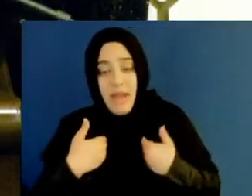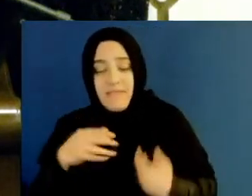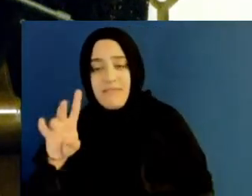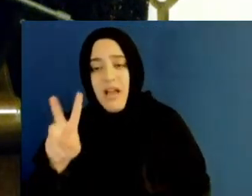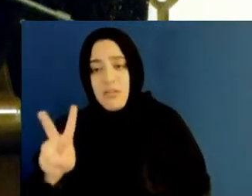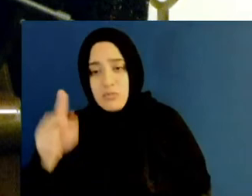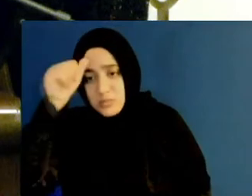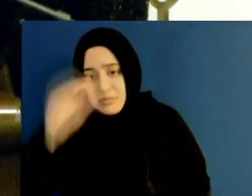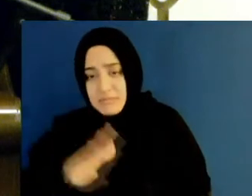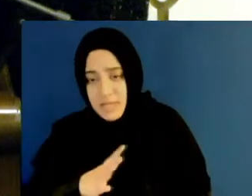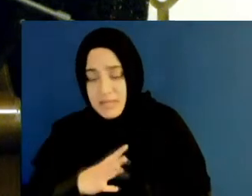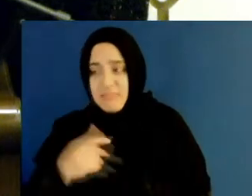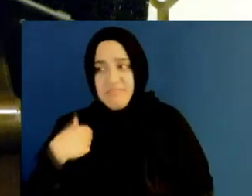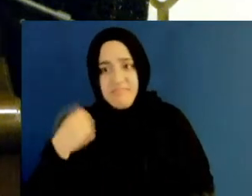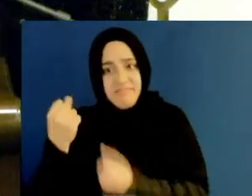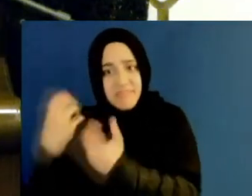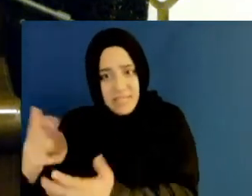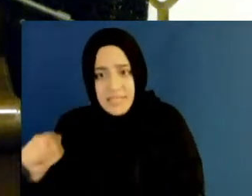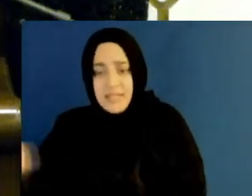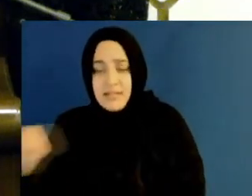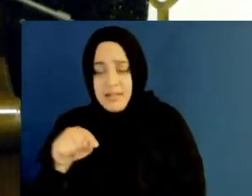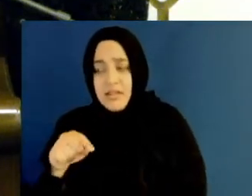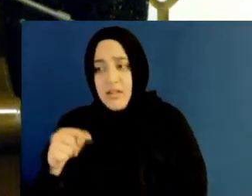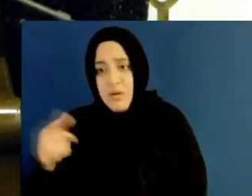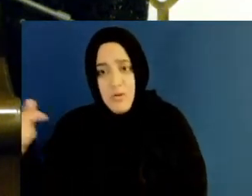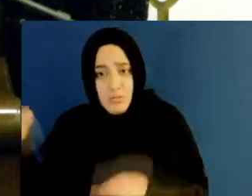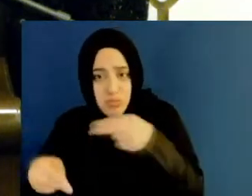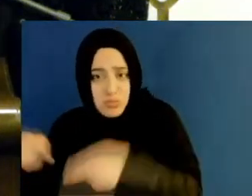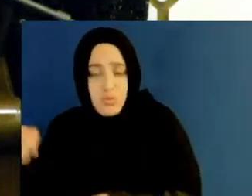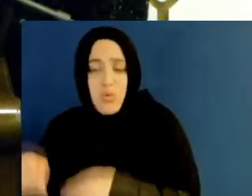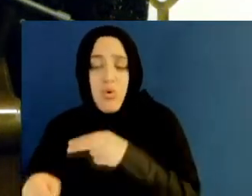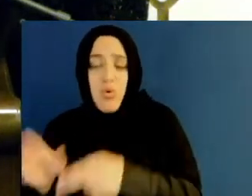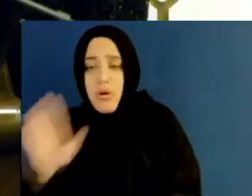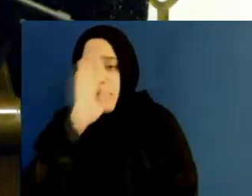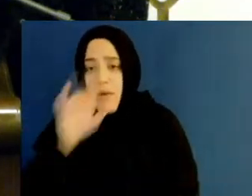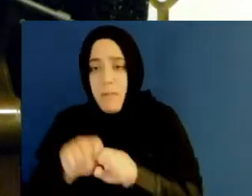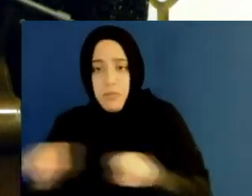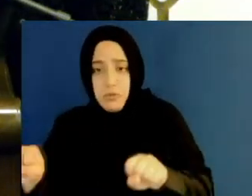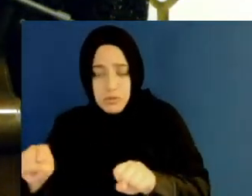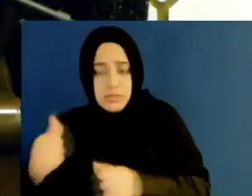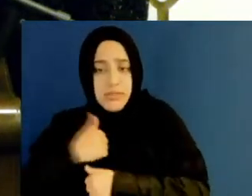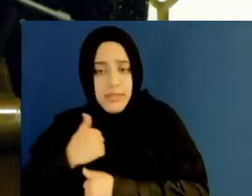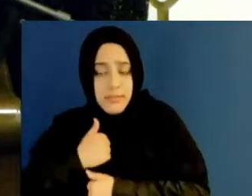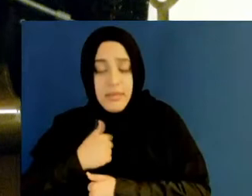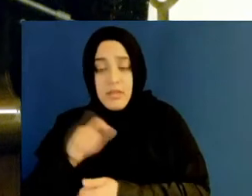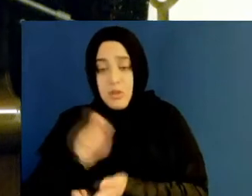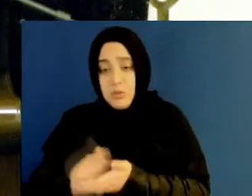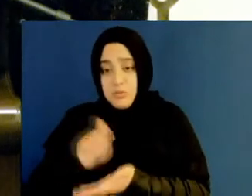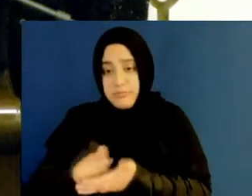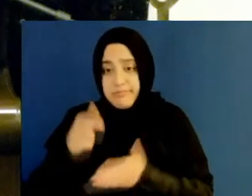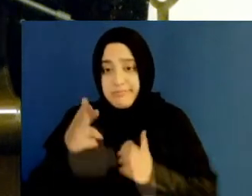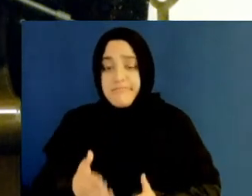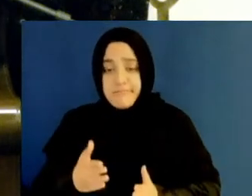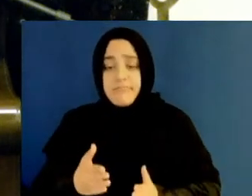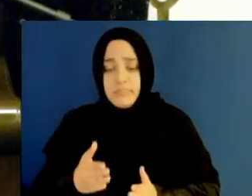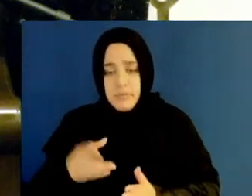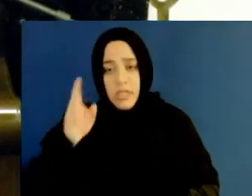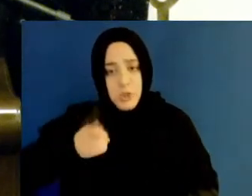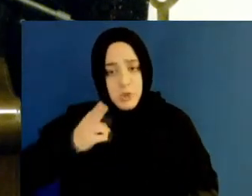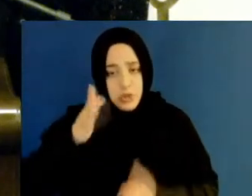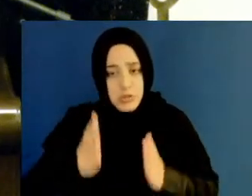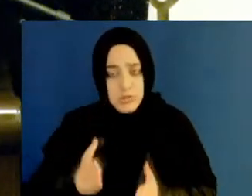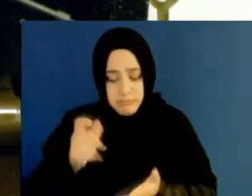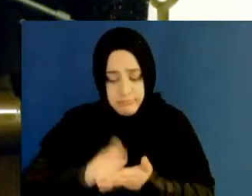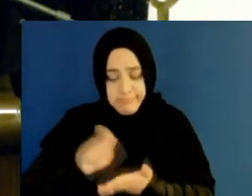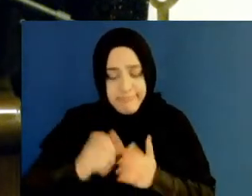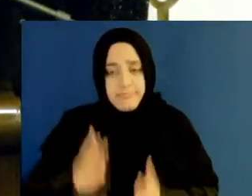the army of Imam al-Hussein, such that historical accounts narrate that 145 companions altogether,